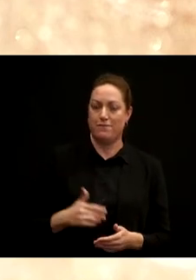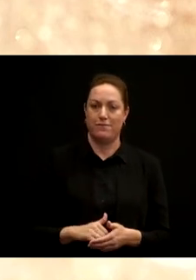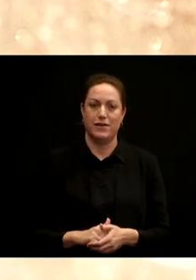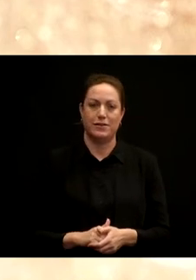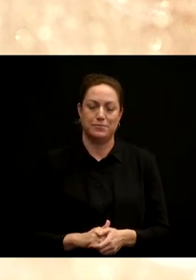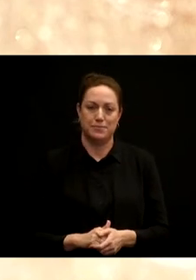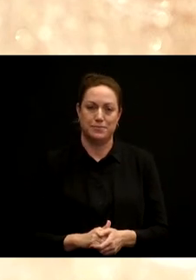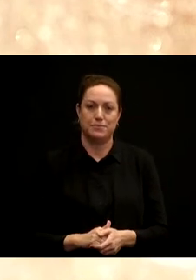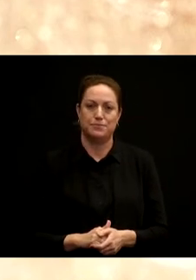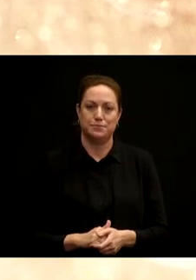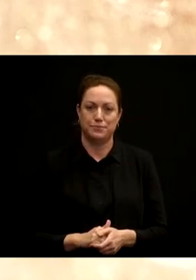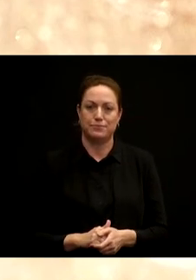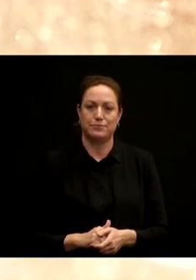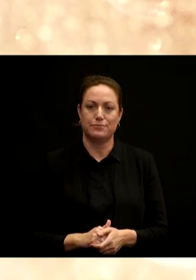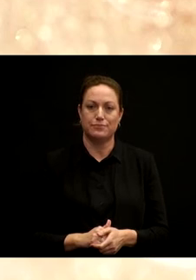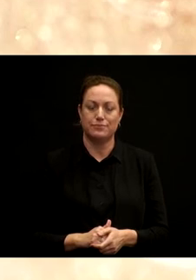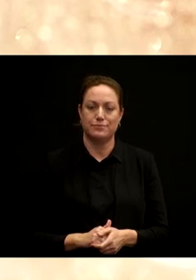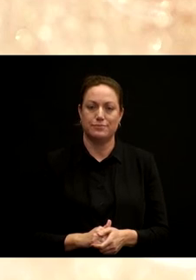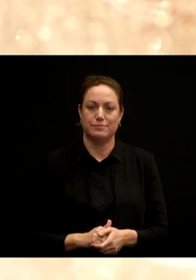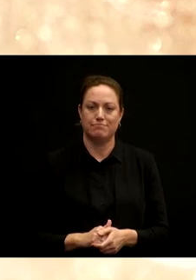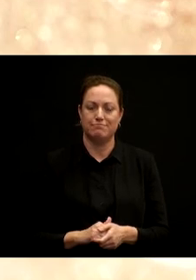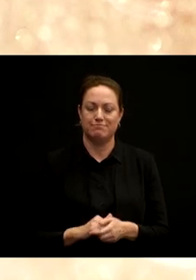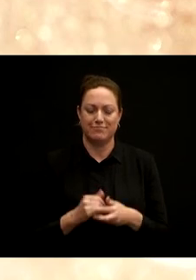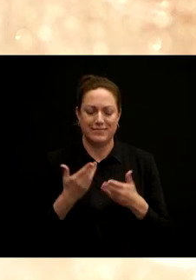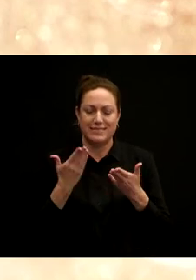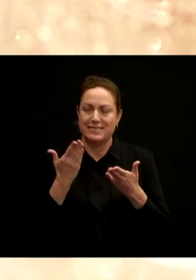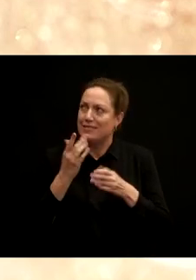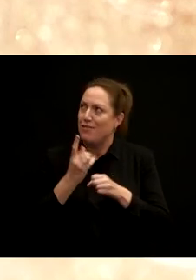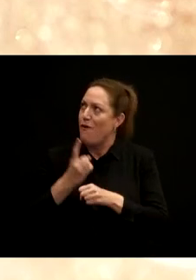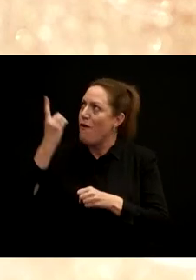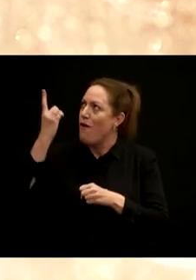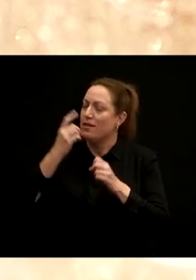Here is an expression of God's tender immanence.